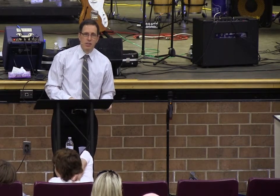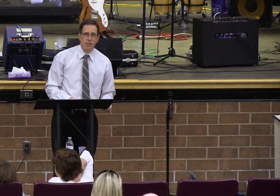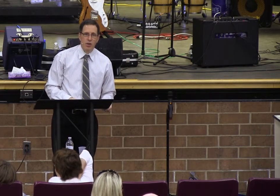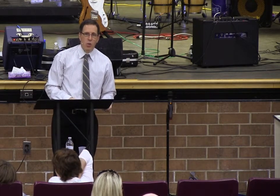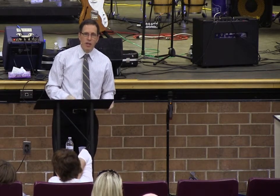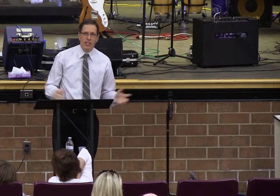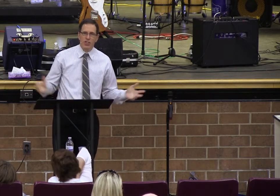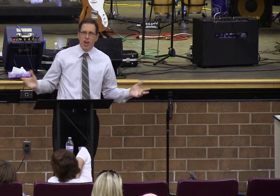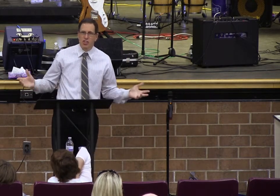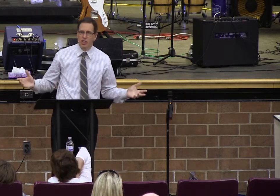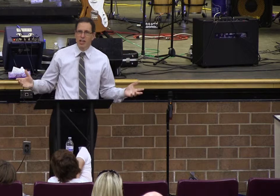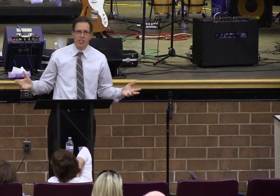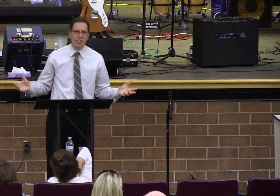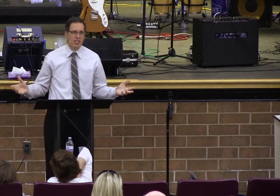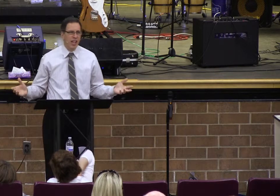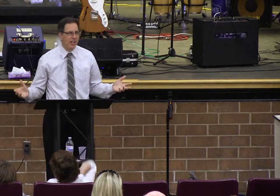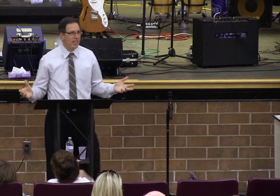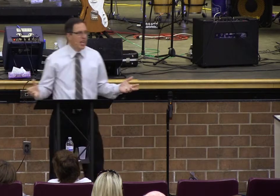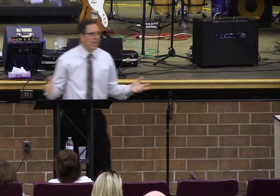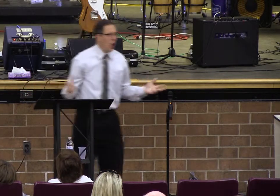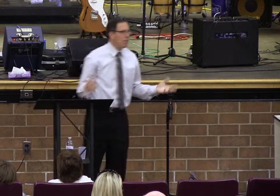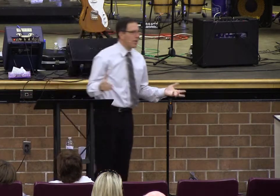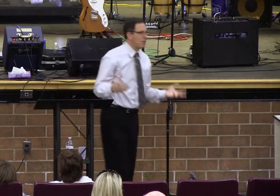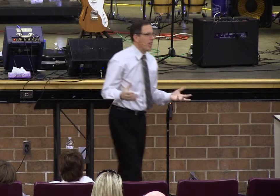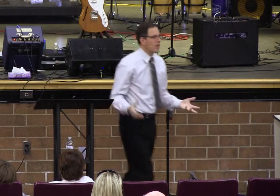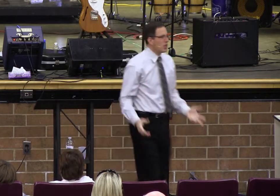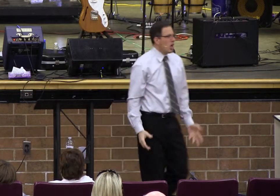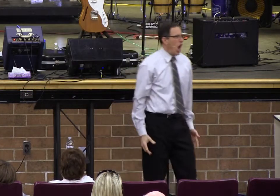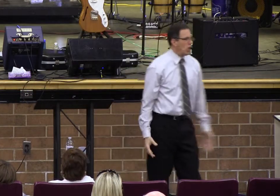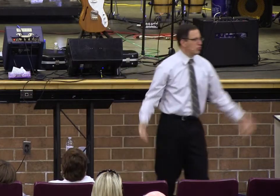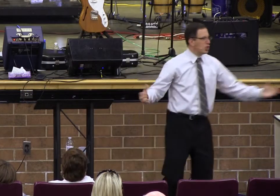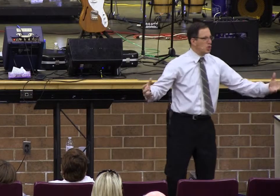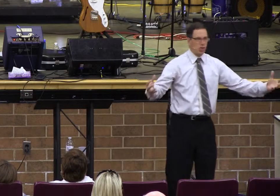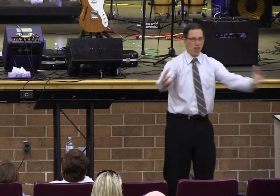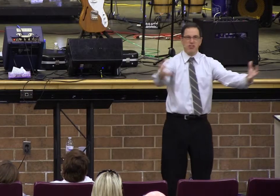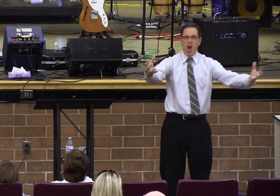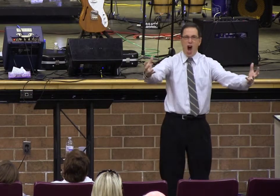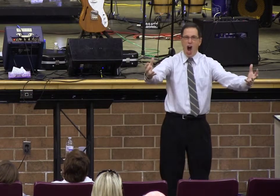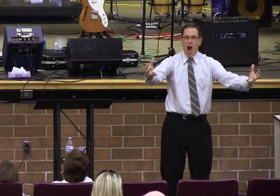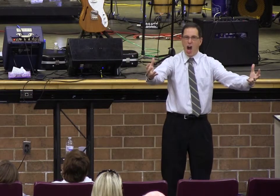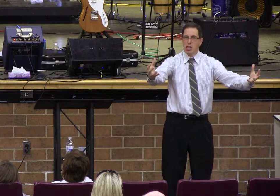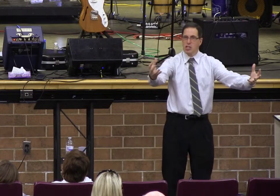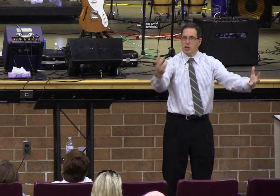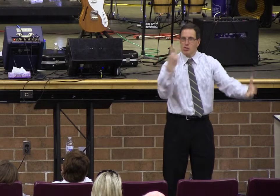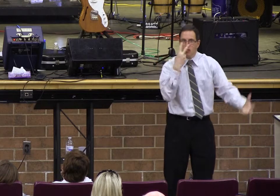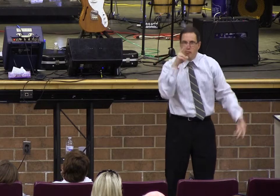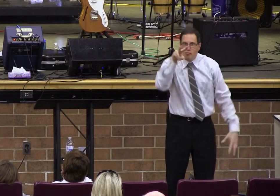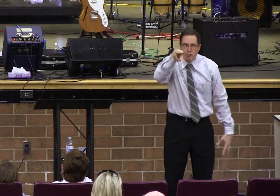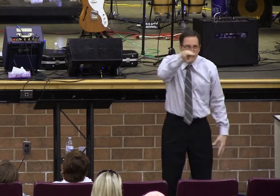introduction what an introduction to this letter he opens up the letter I am Jesus Son of